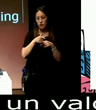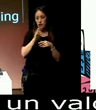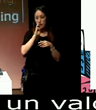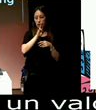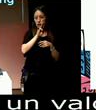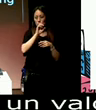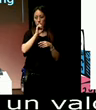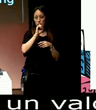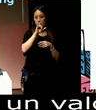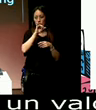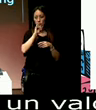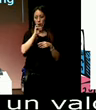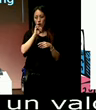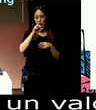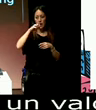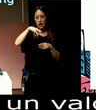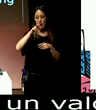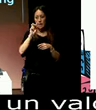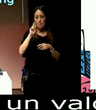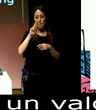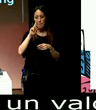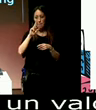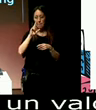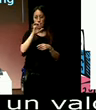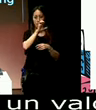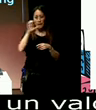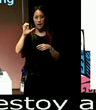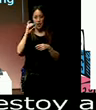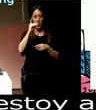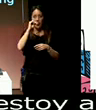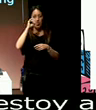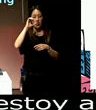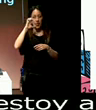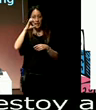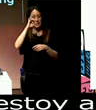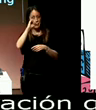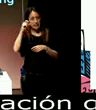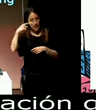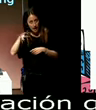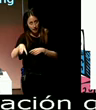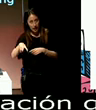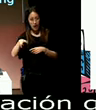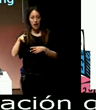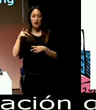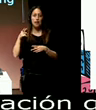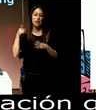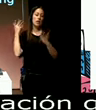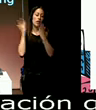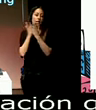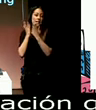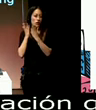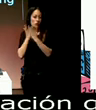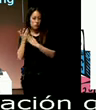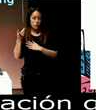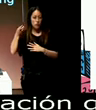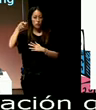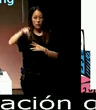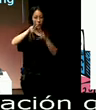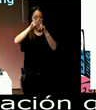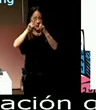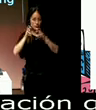Polymorph Design, which specializes in accessibility systems and carries out